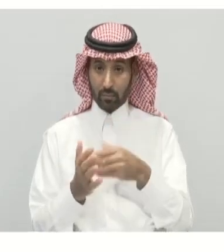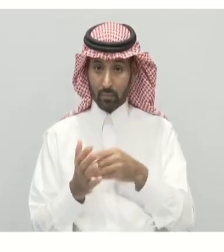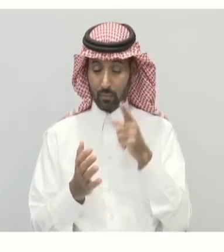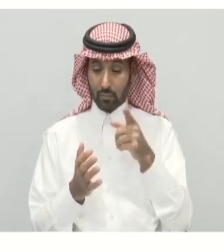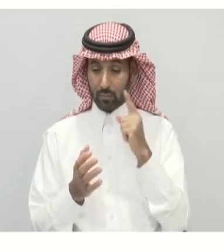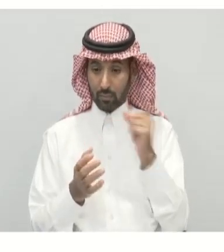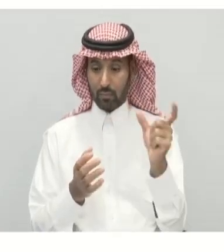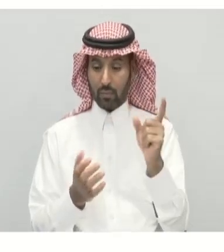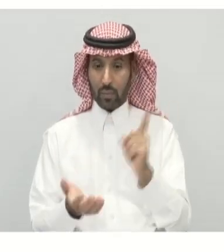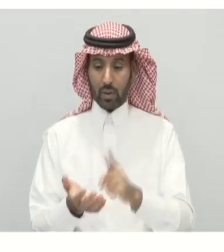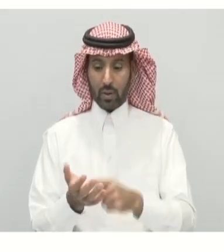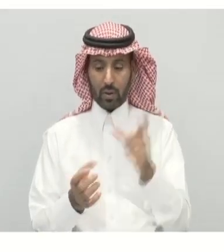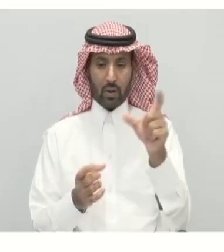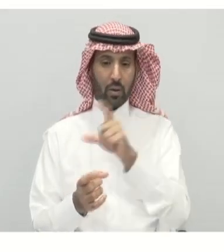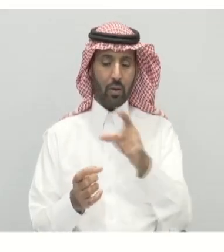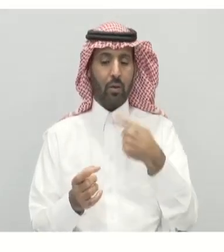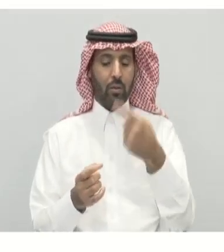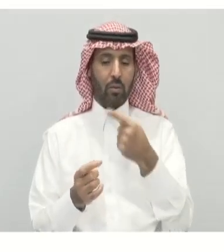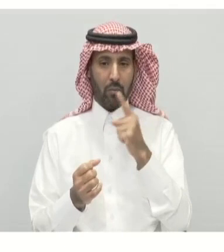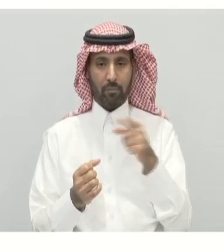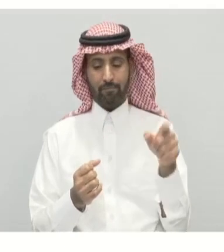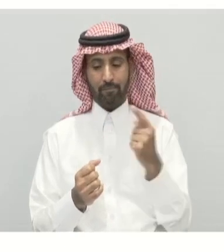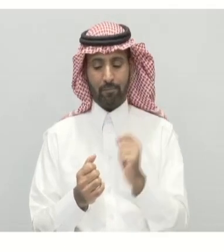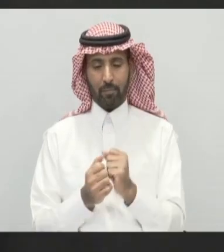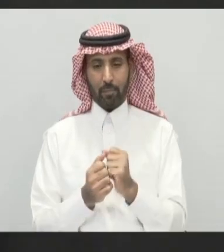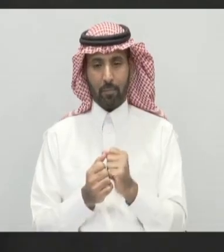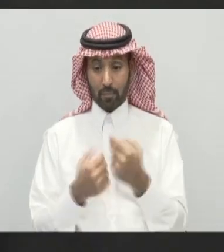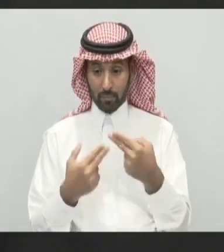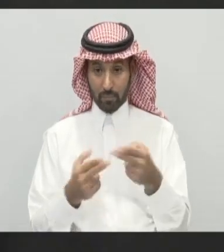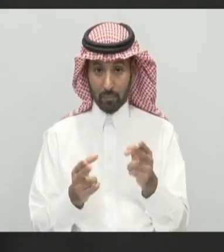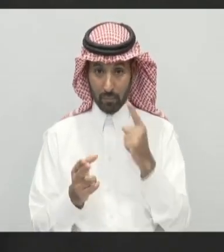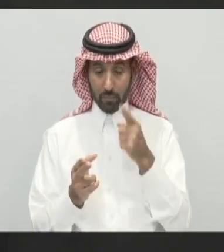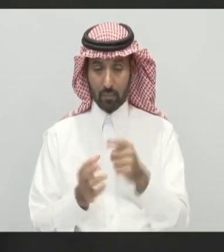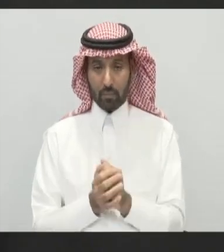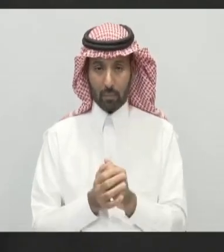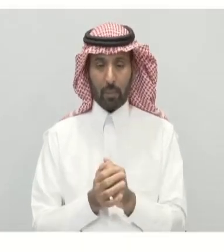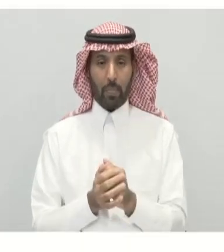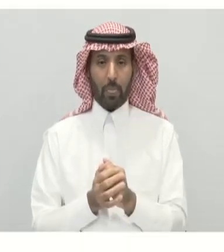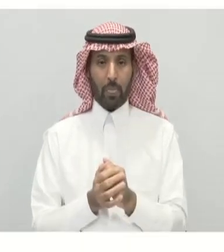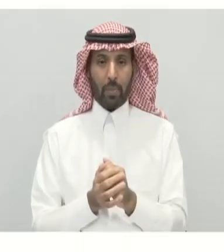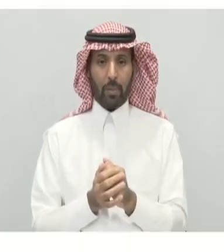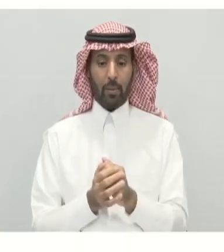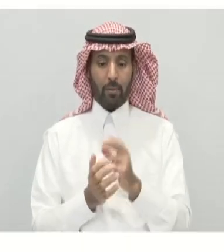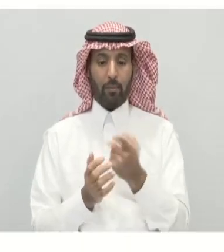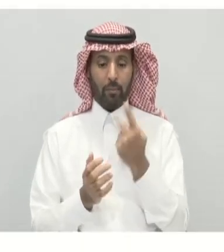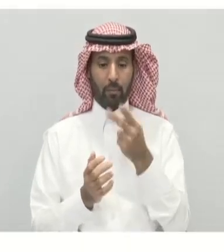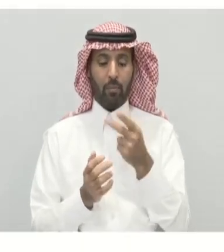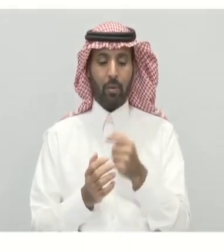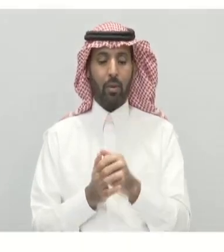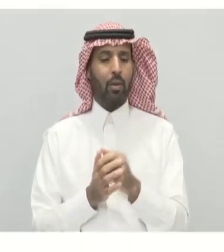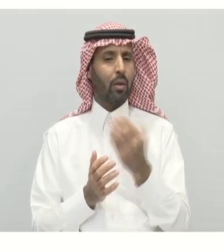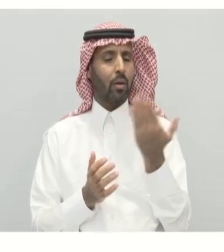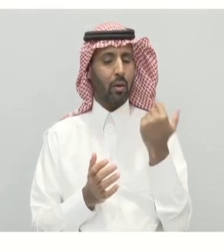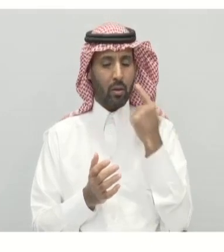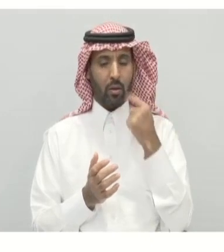will use some real talk phrases correctly. Ready? Let's get together. Okay, at the beginning,